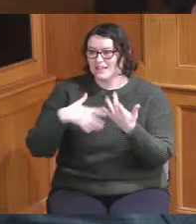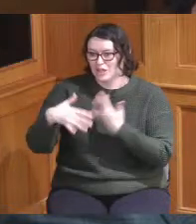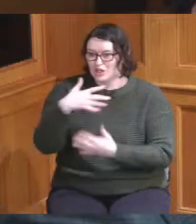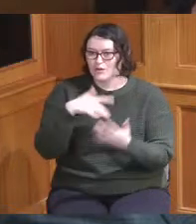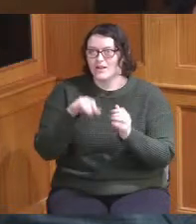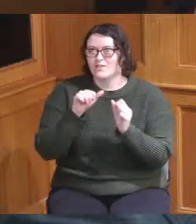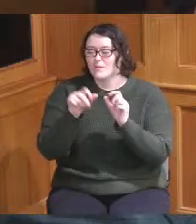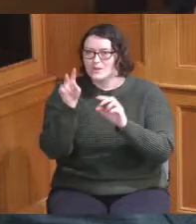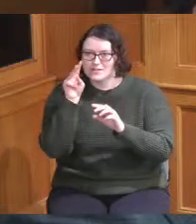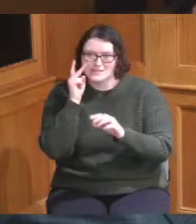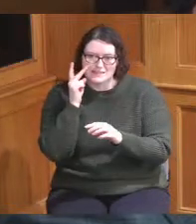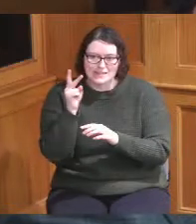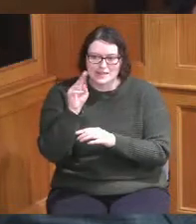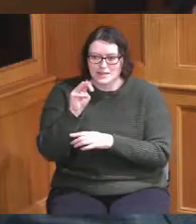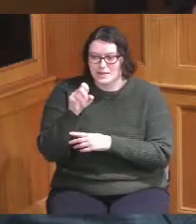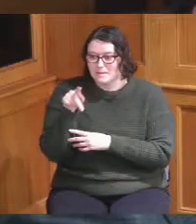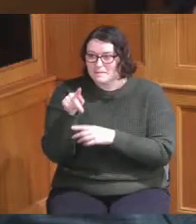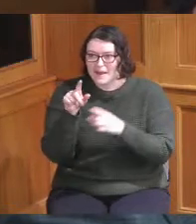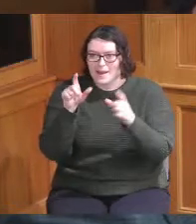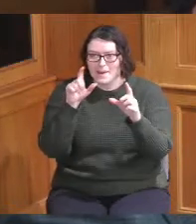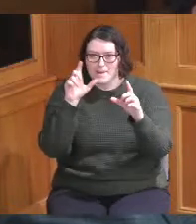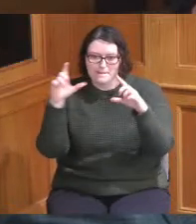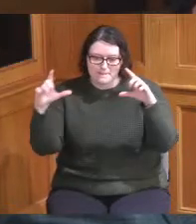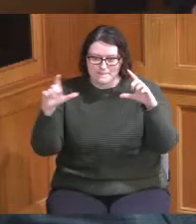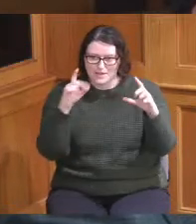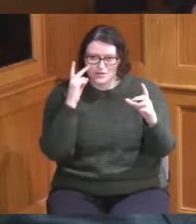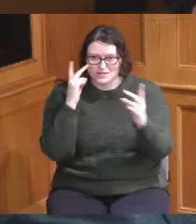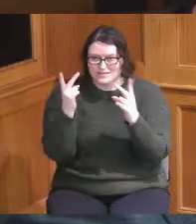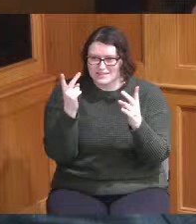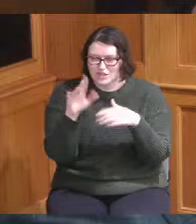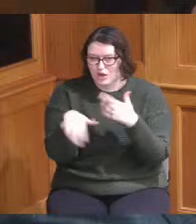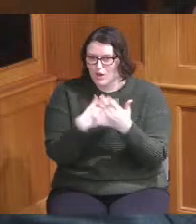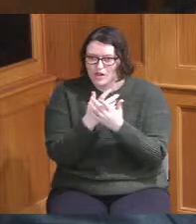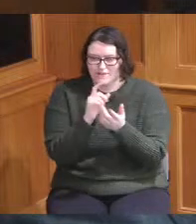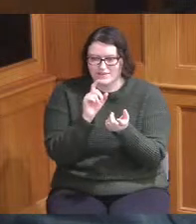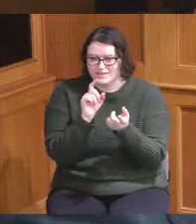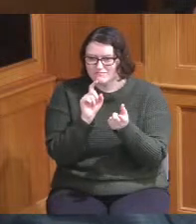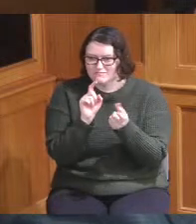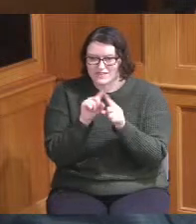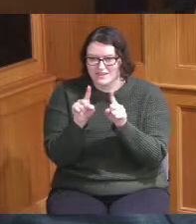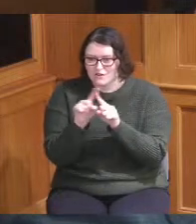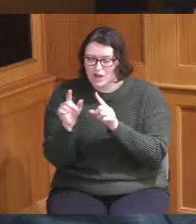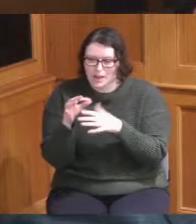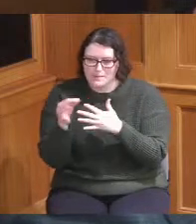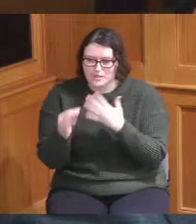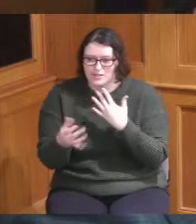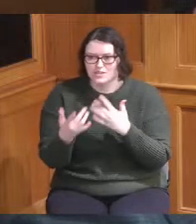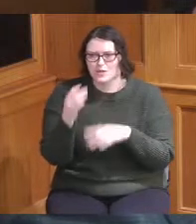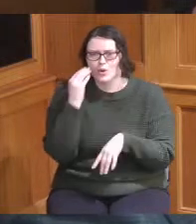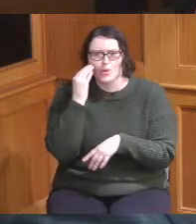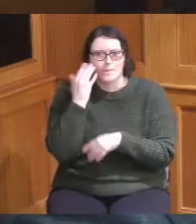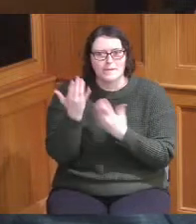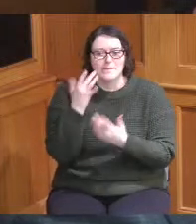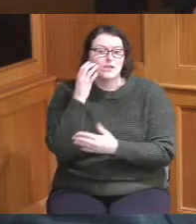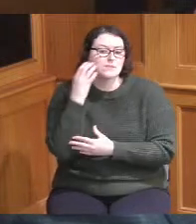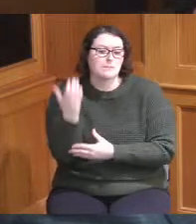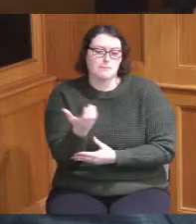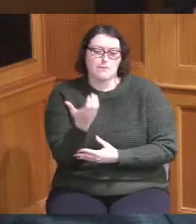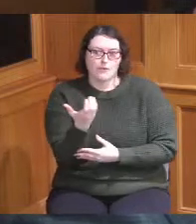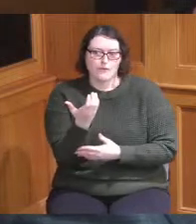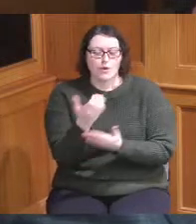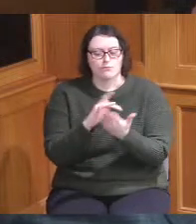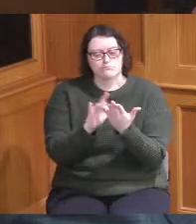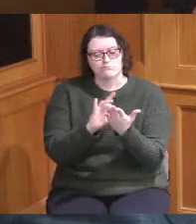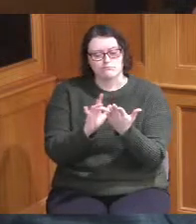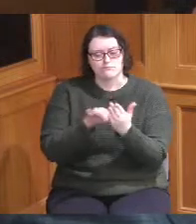comprehensive map that can change because of technology now. People can pull it up with their smartphone and hopefully